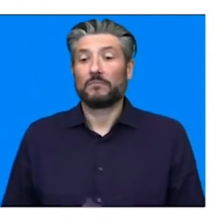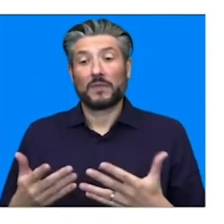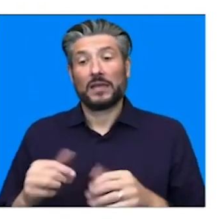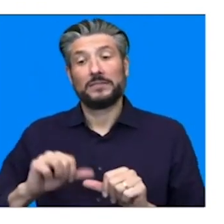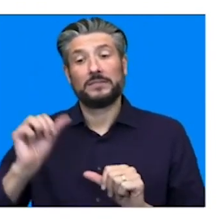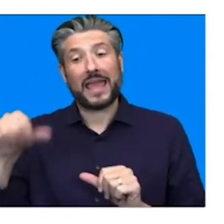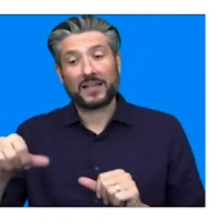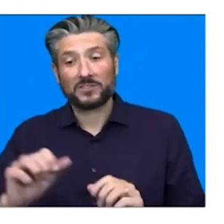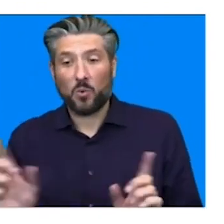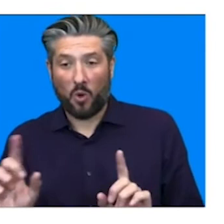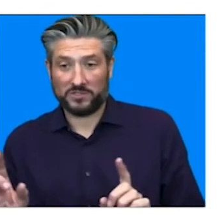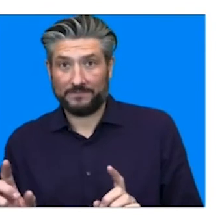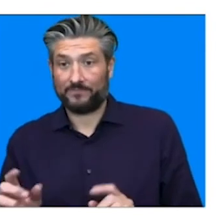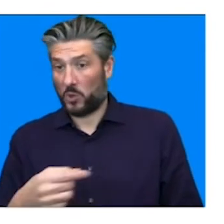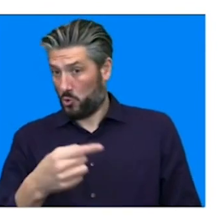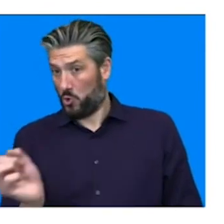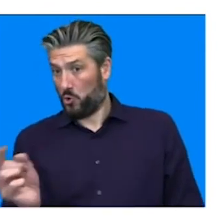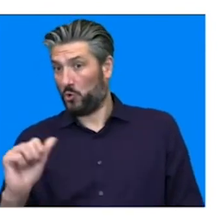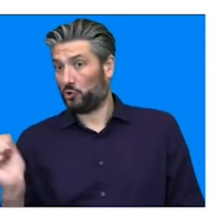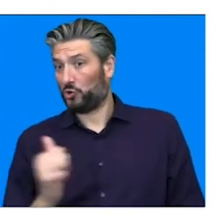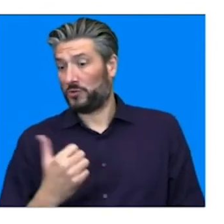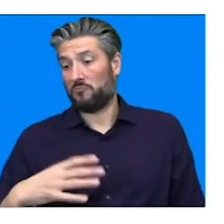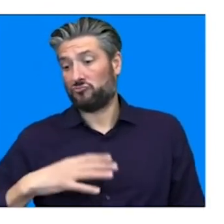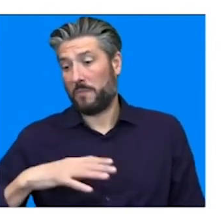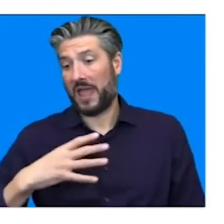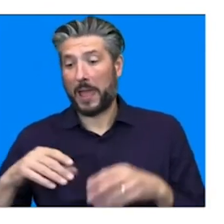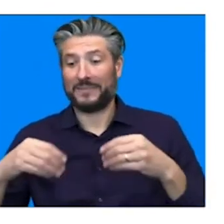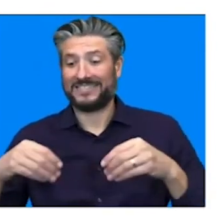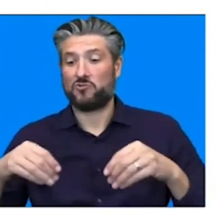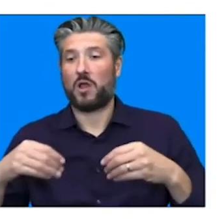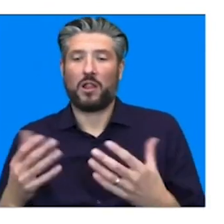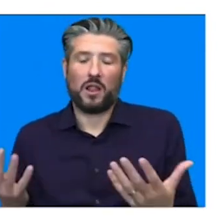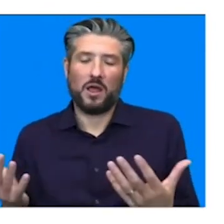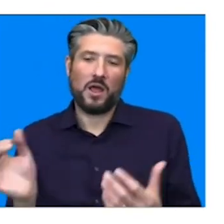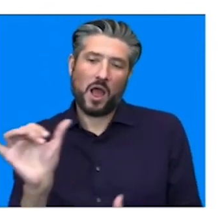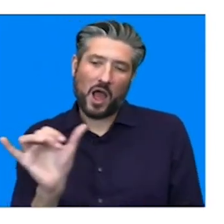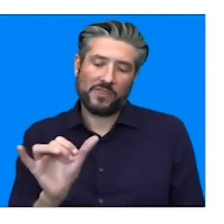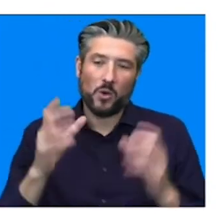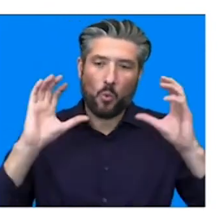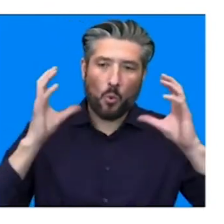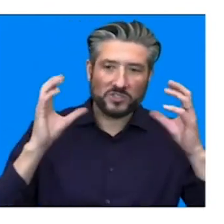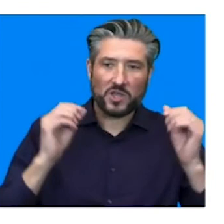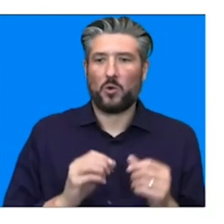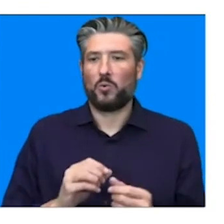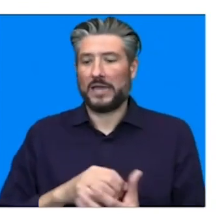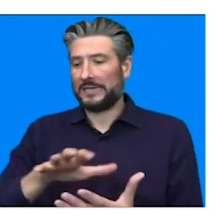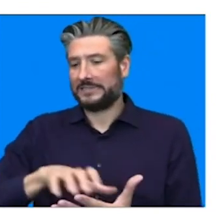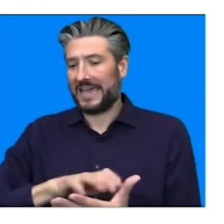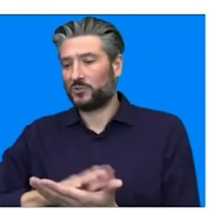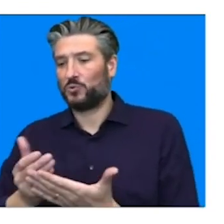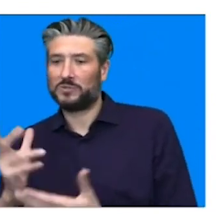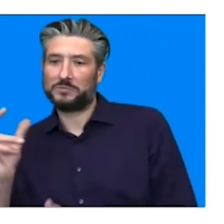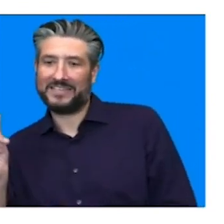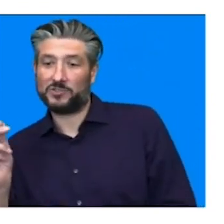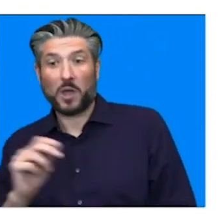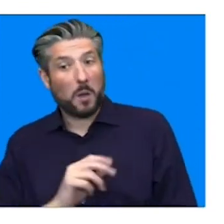should be in terms of preparing your material using either audio, text-to-speech, or both depends entirely on where